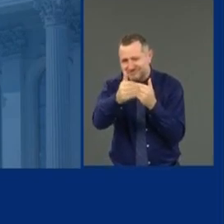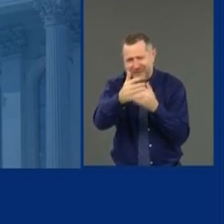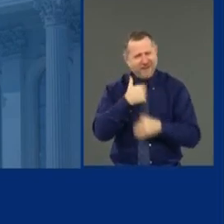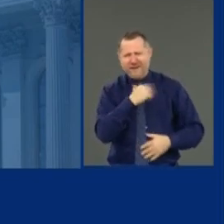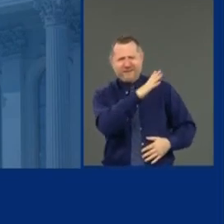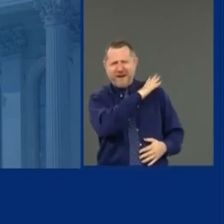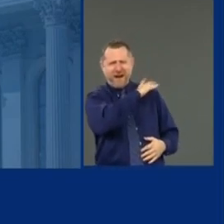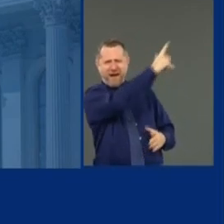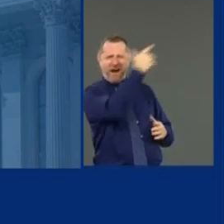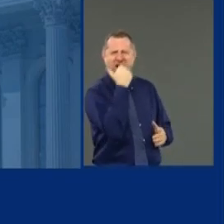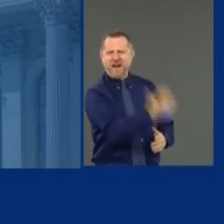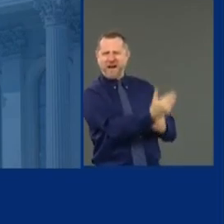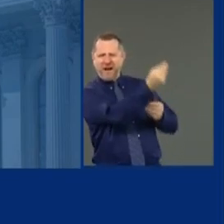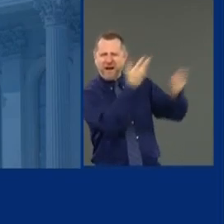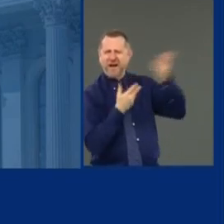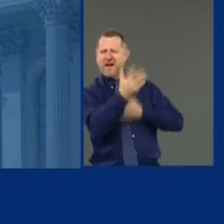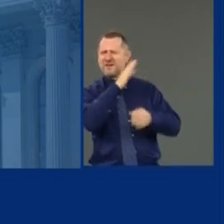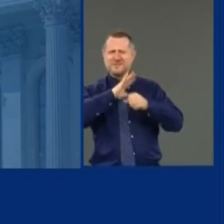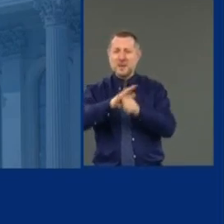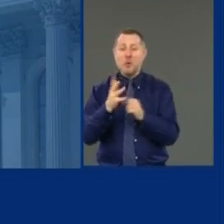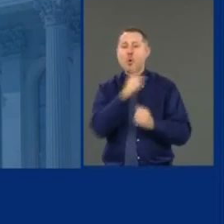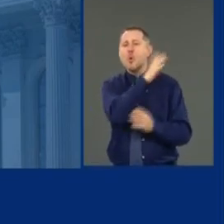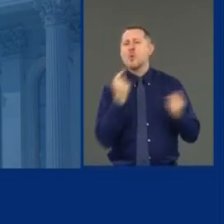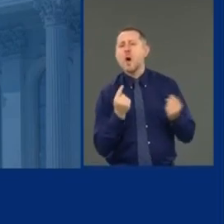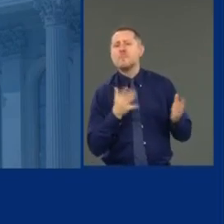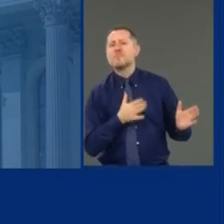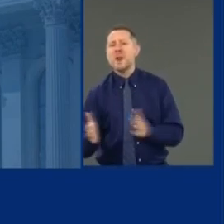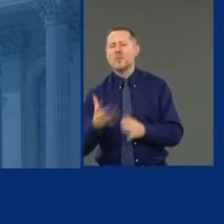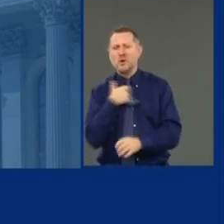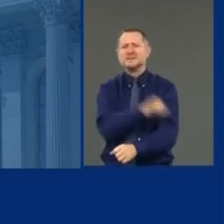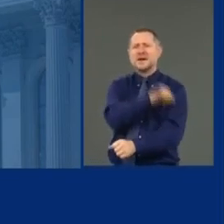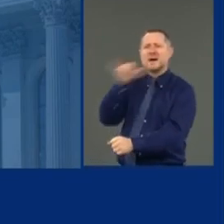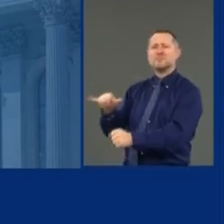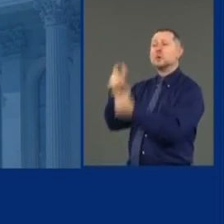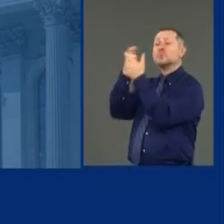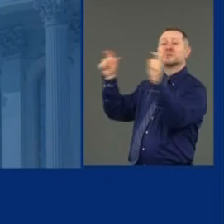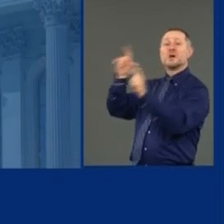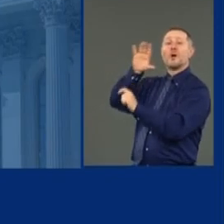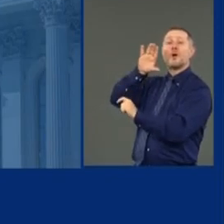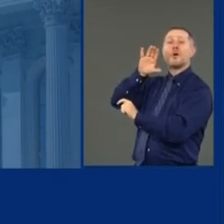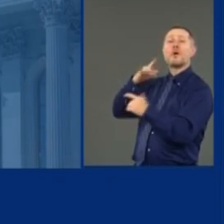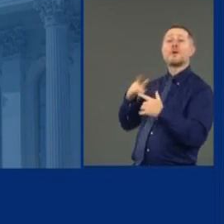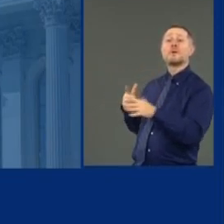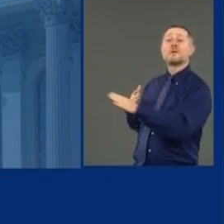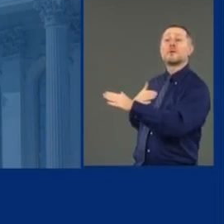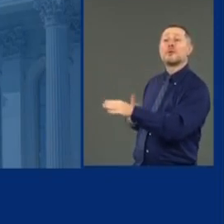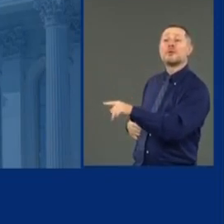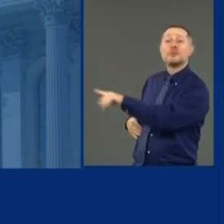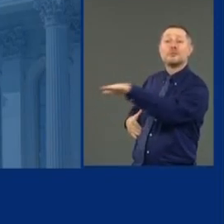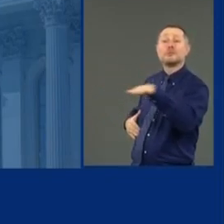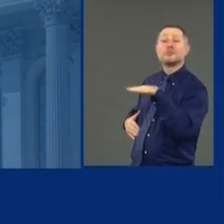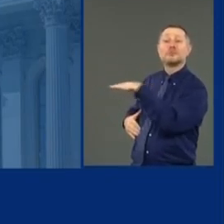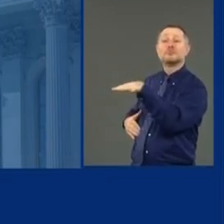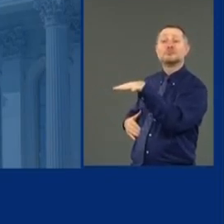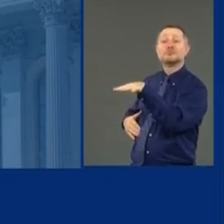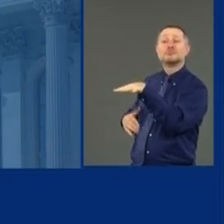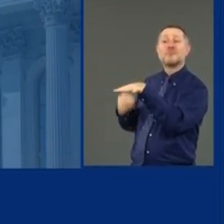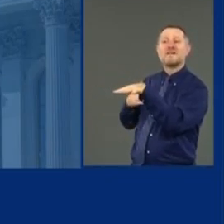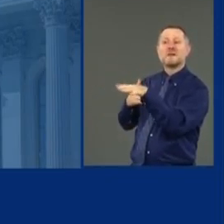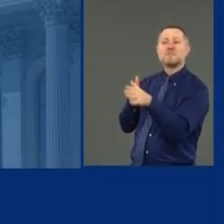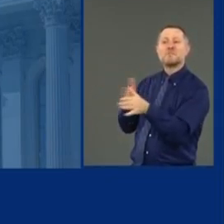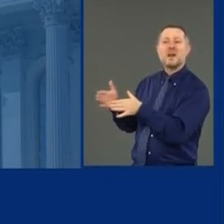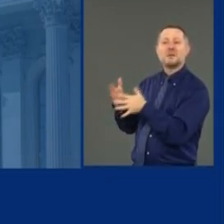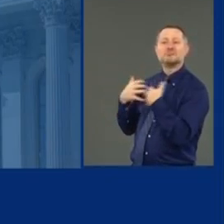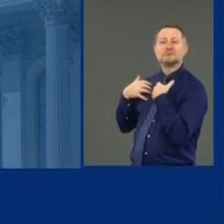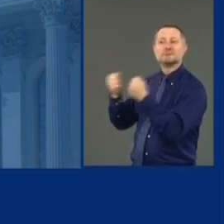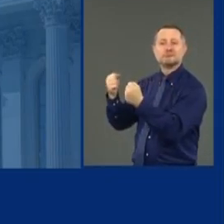forward? We went through the Depression, but there was a plan afterwards. We went through World War II, but there was a plan to